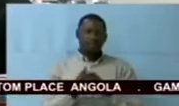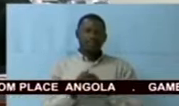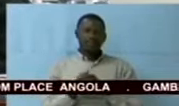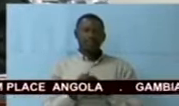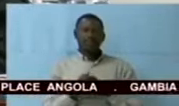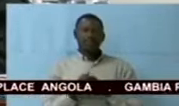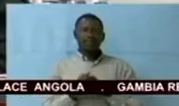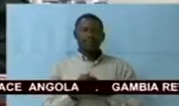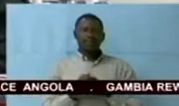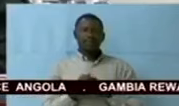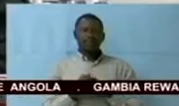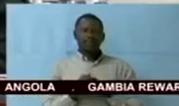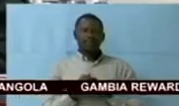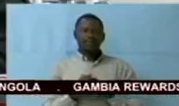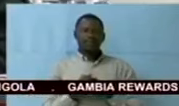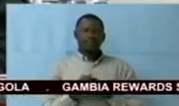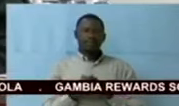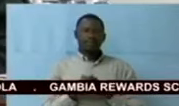But then